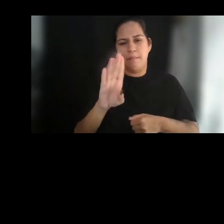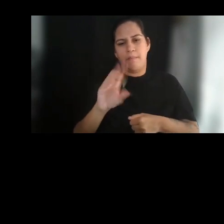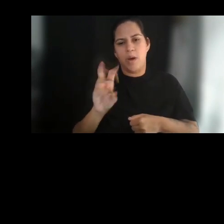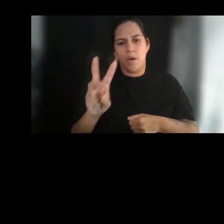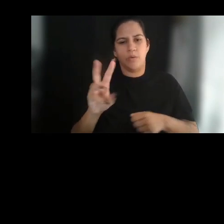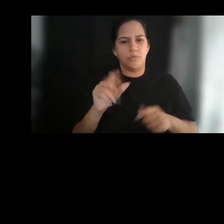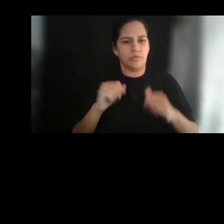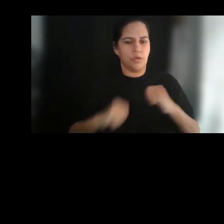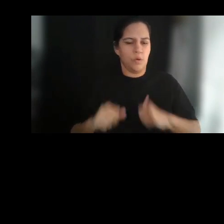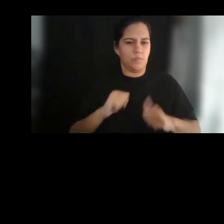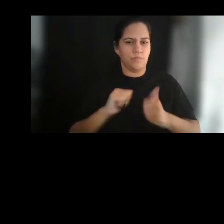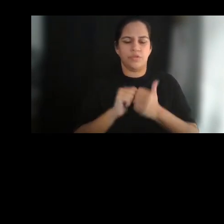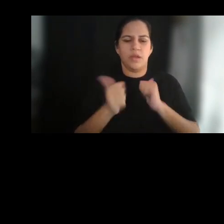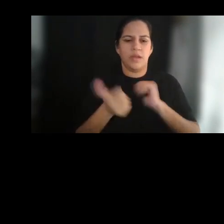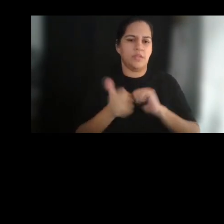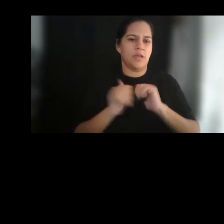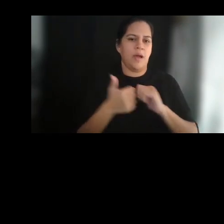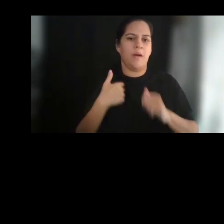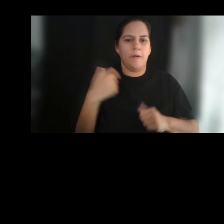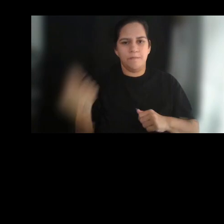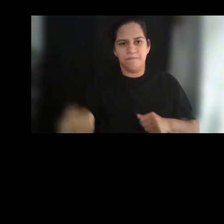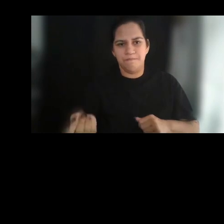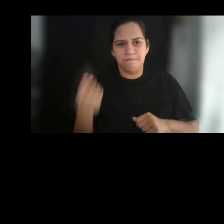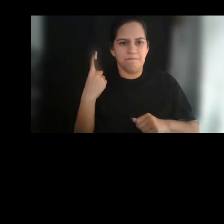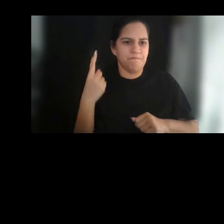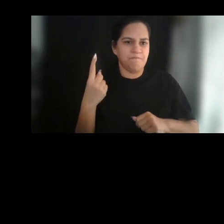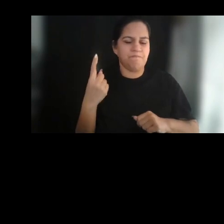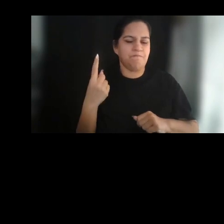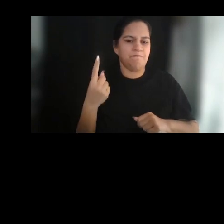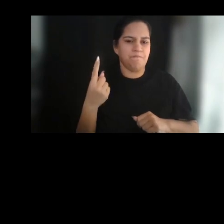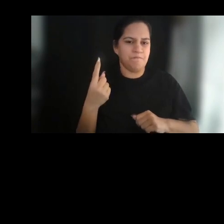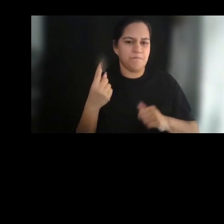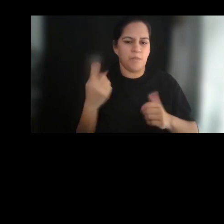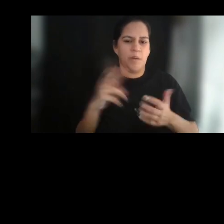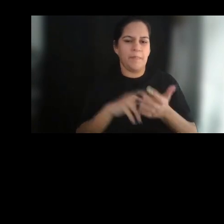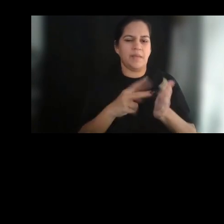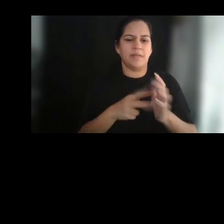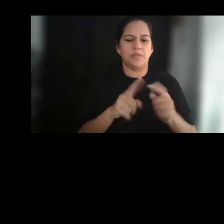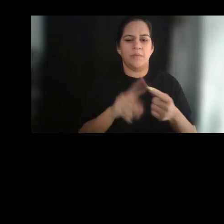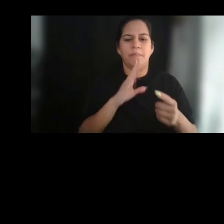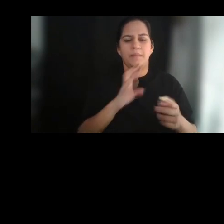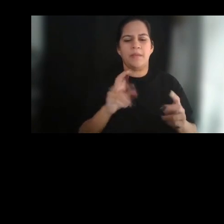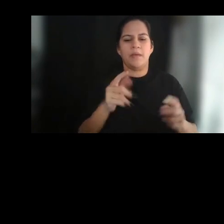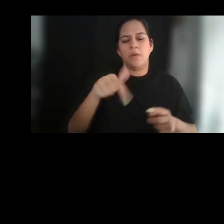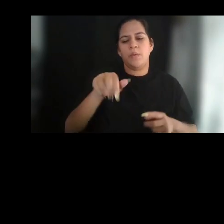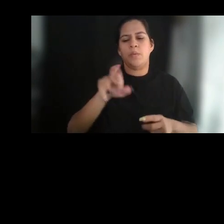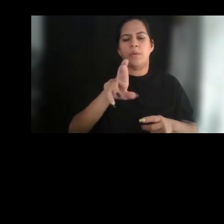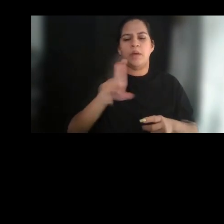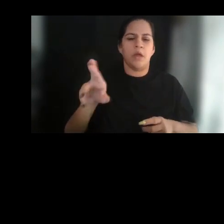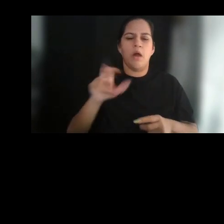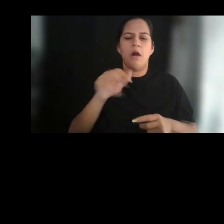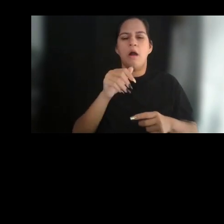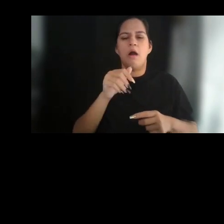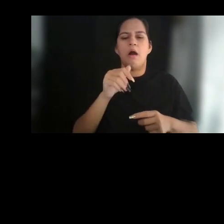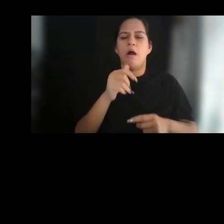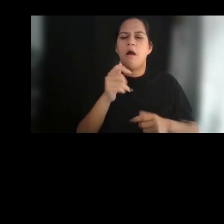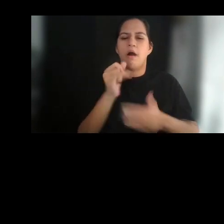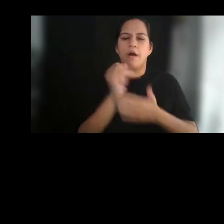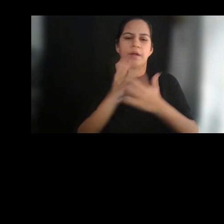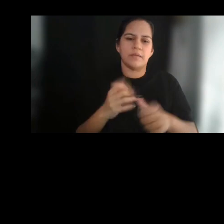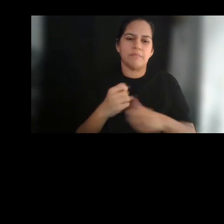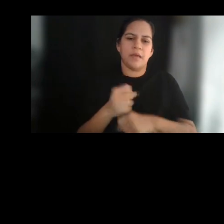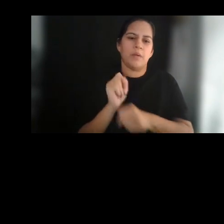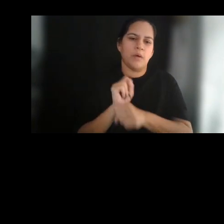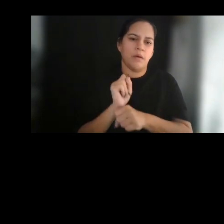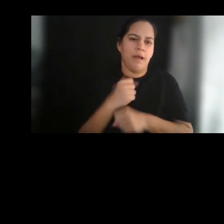I understood what it meant to be a queer artist making work. I remember seeing a 500